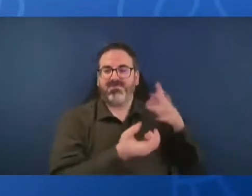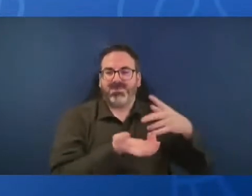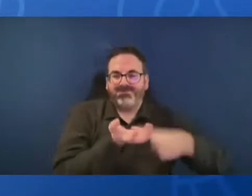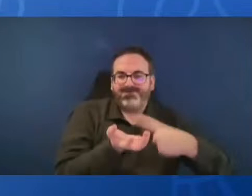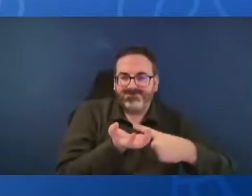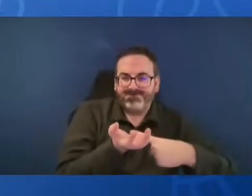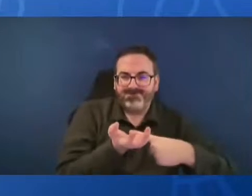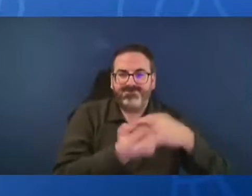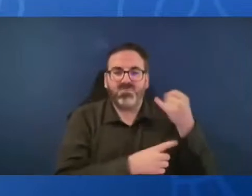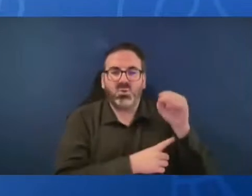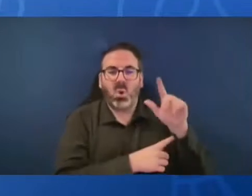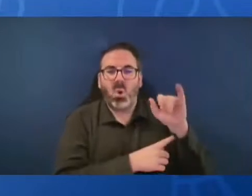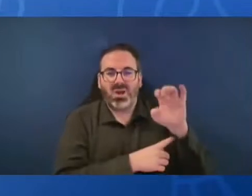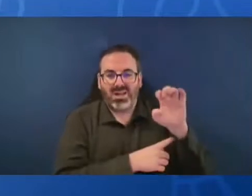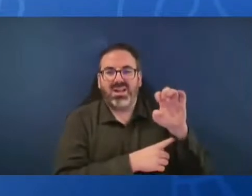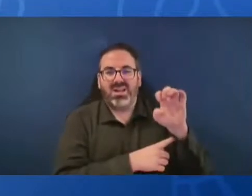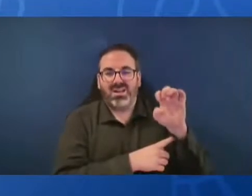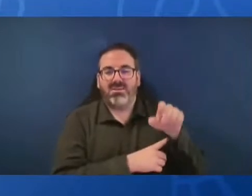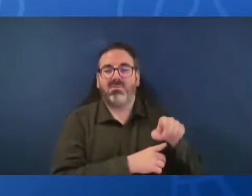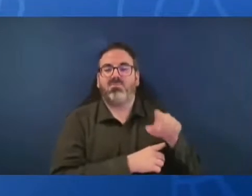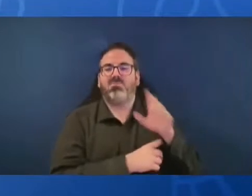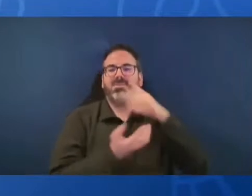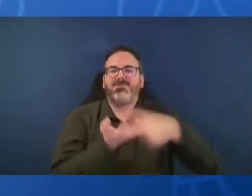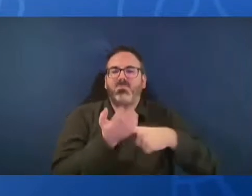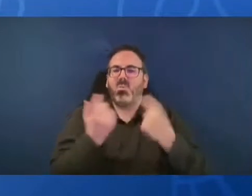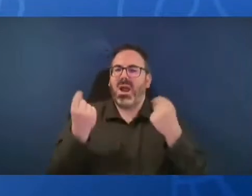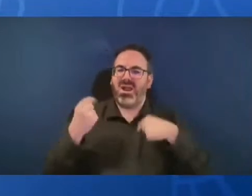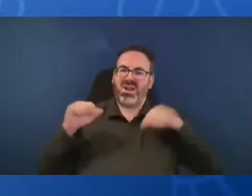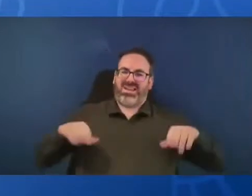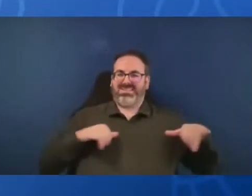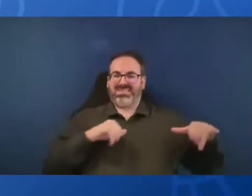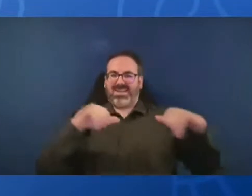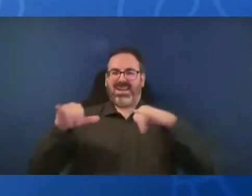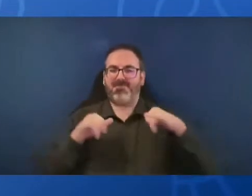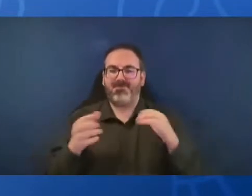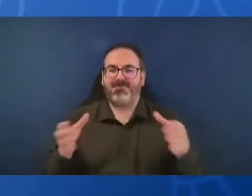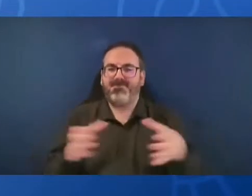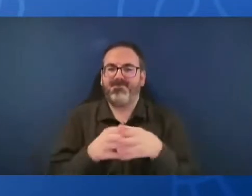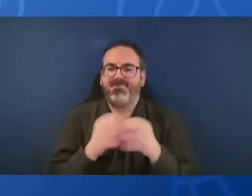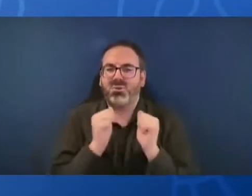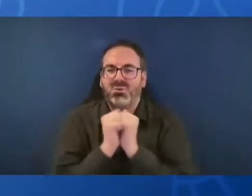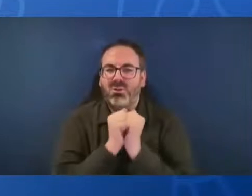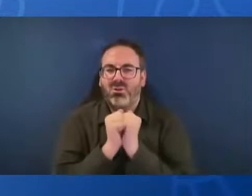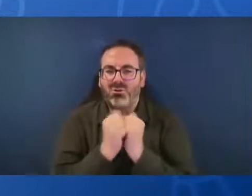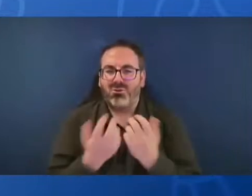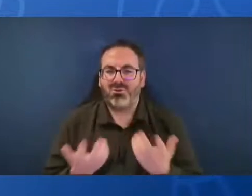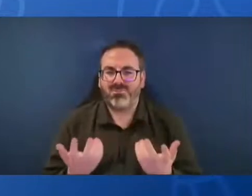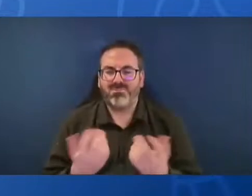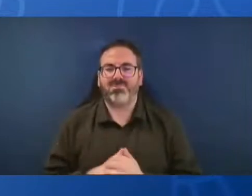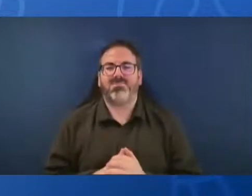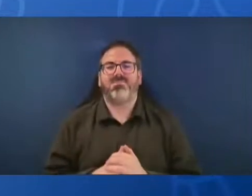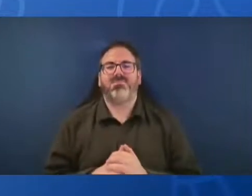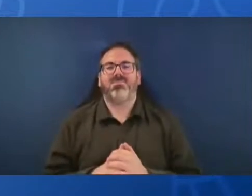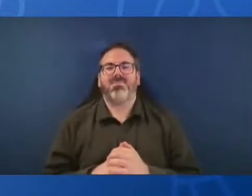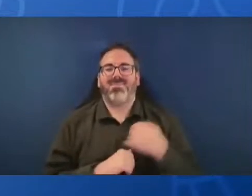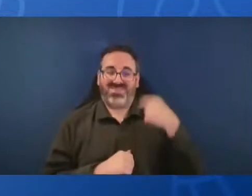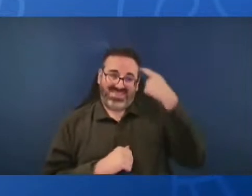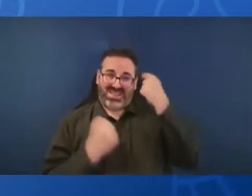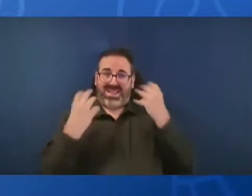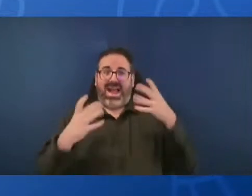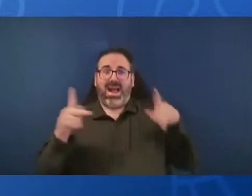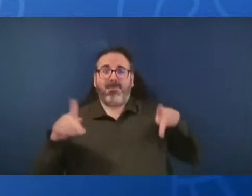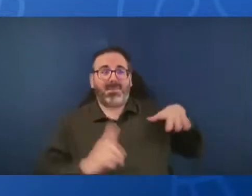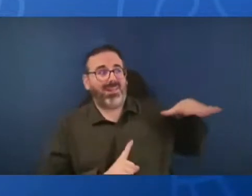the gathering itself and what we can do together. There's a lot of people, I think, that would prefer us to be